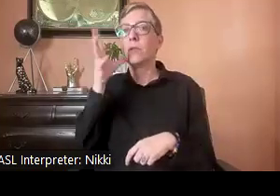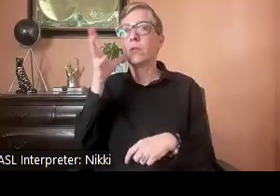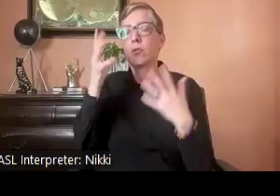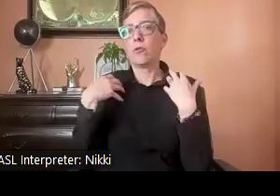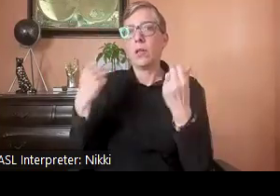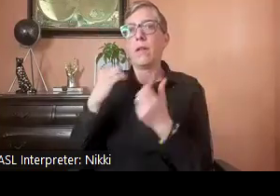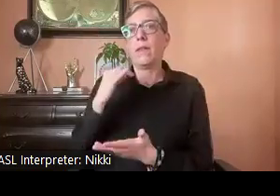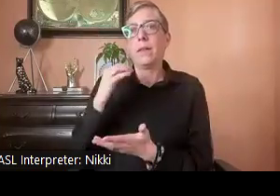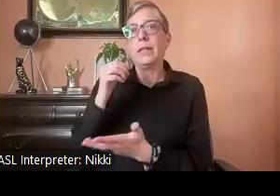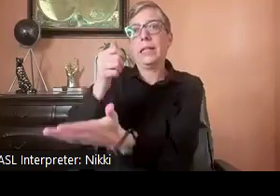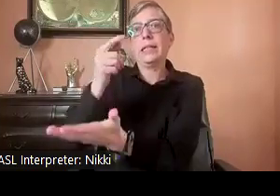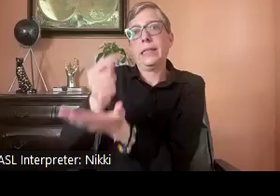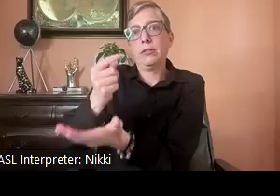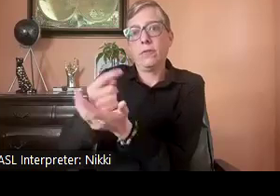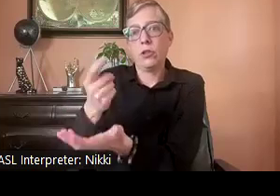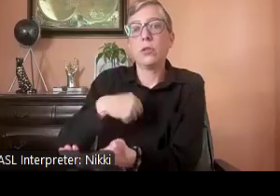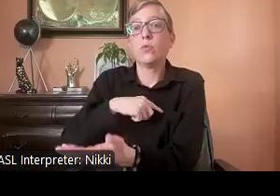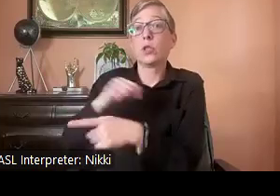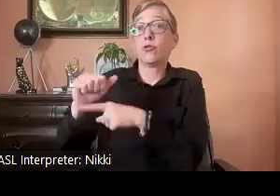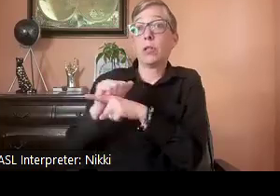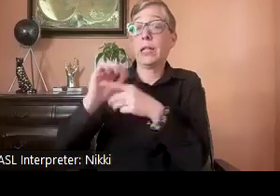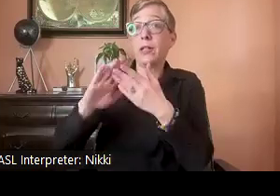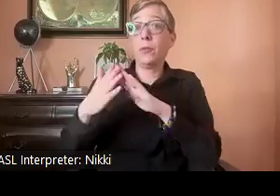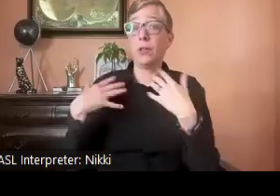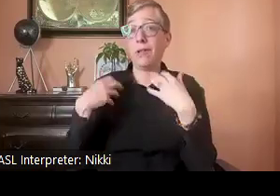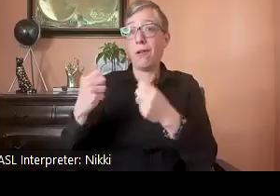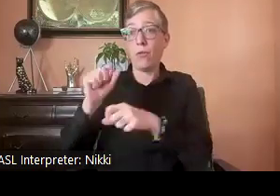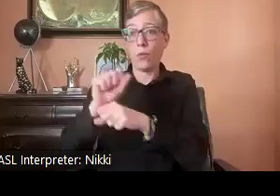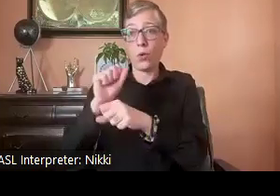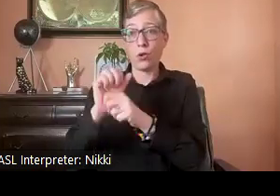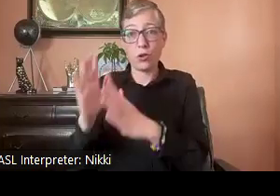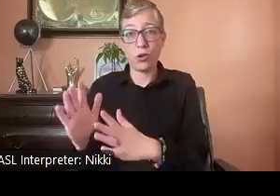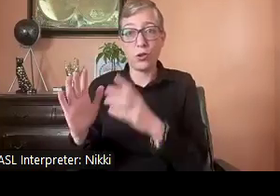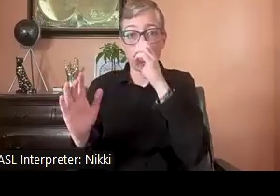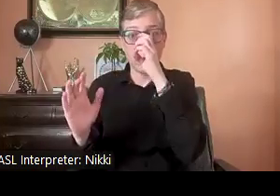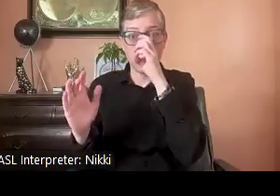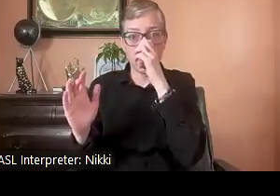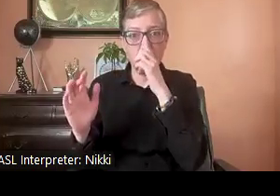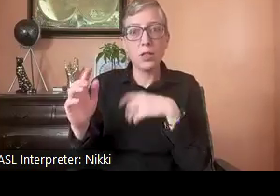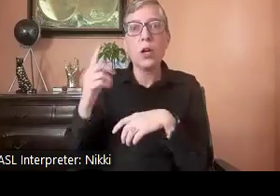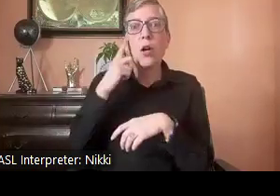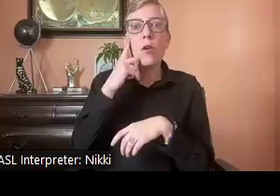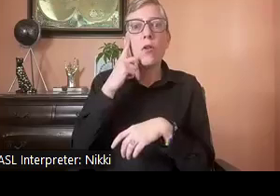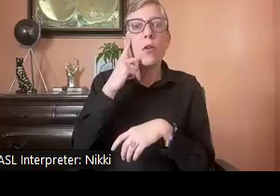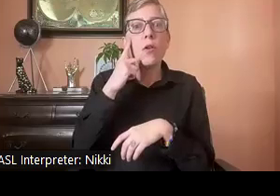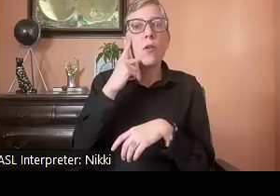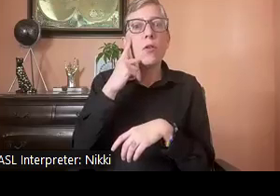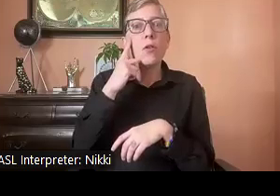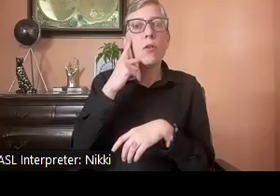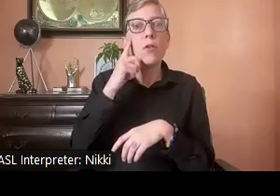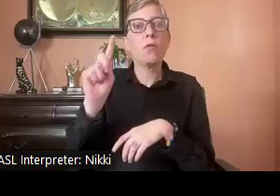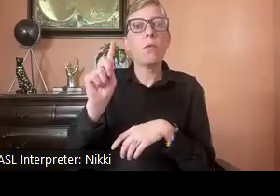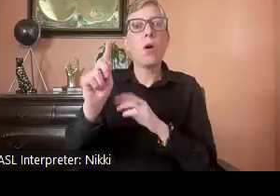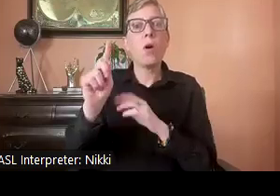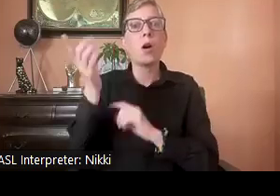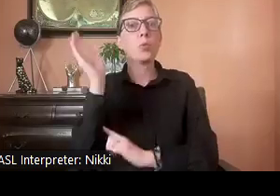community health workers to deliver acceptance and commitment therapy modules as educational modules to pregnant mothers or